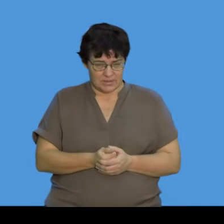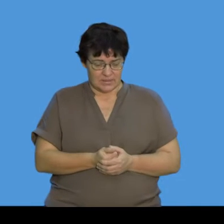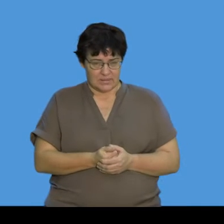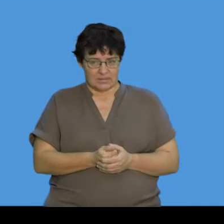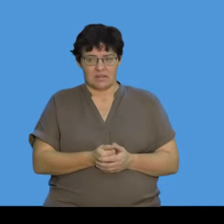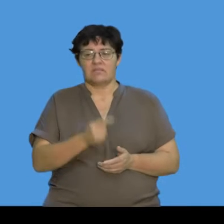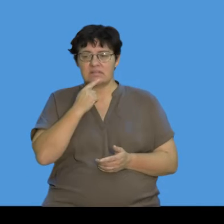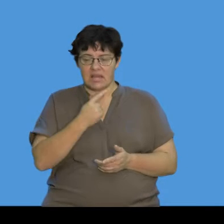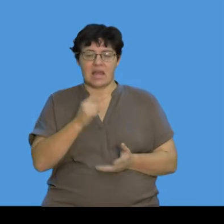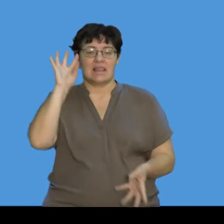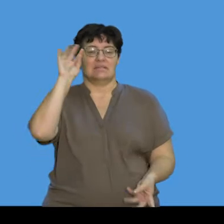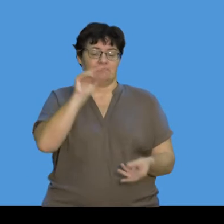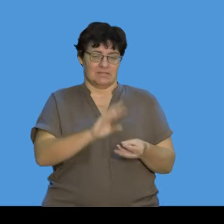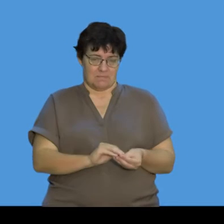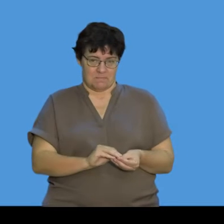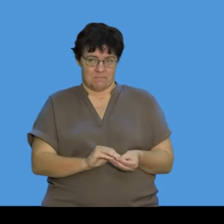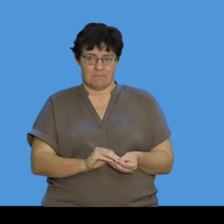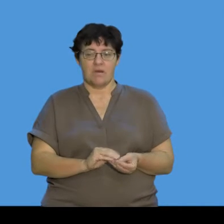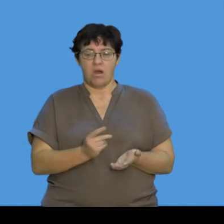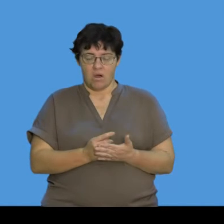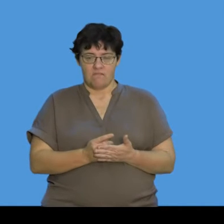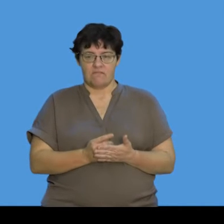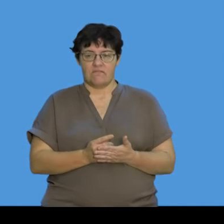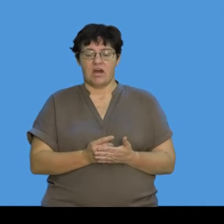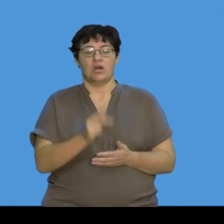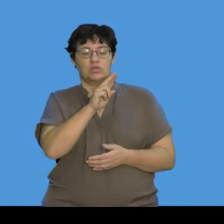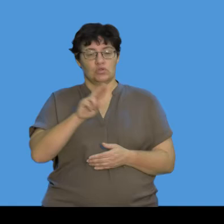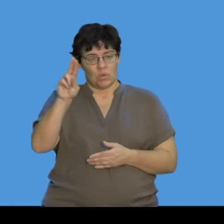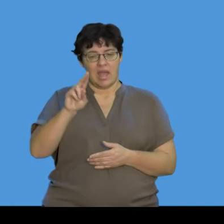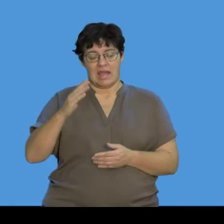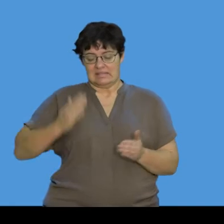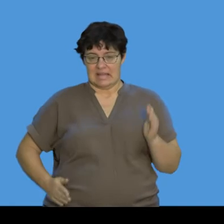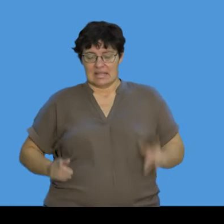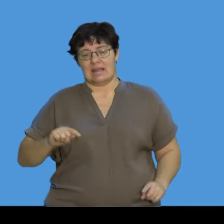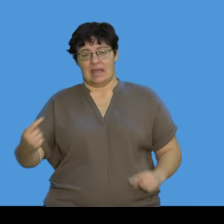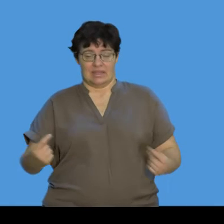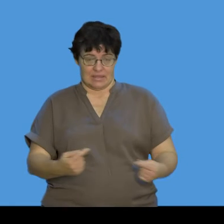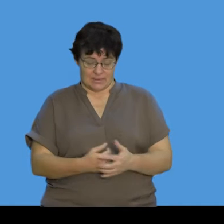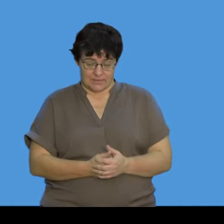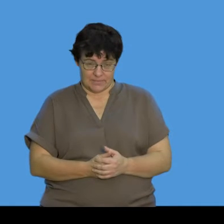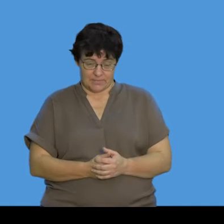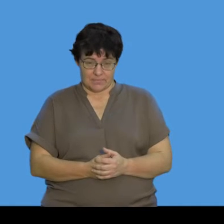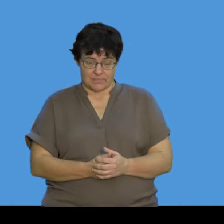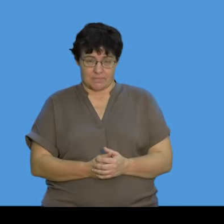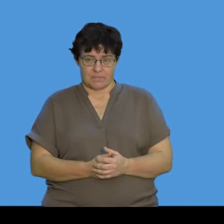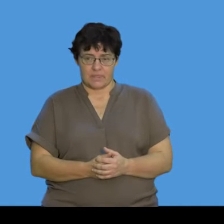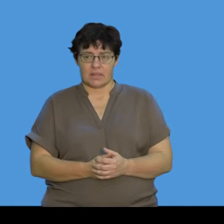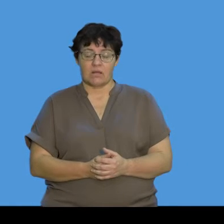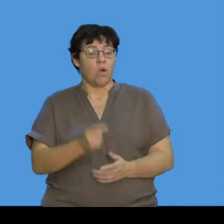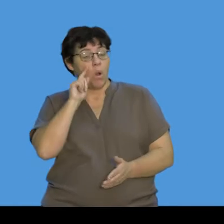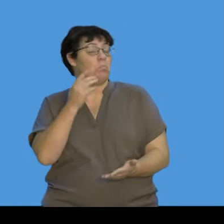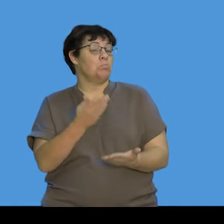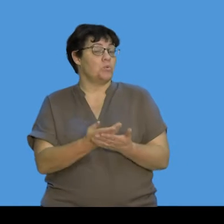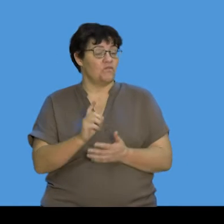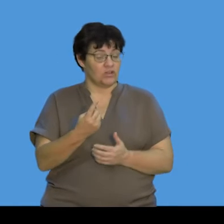about the sum of the squares of the other 2 sides. Now, to prove this, the first thing